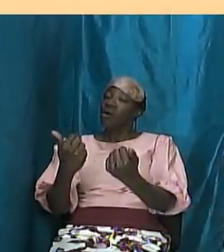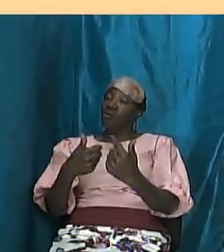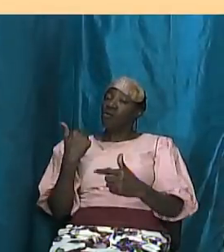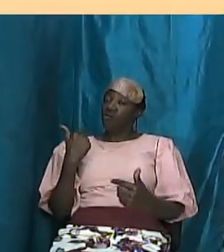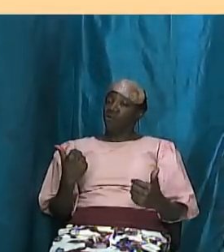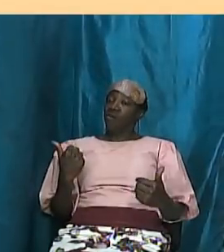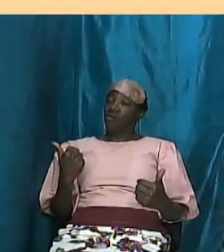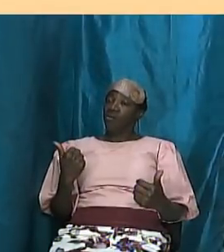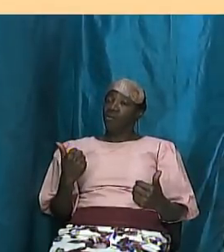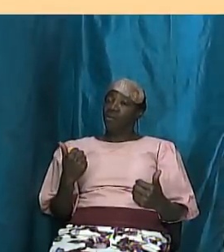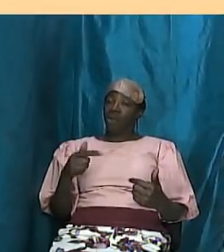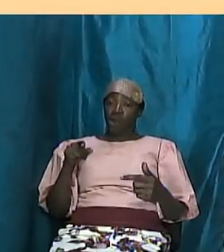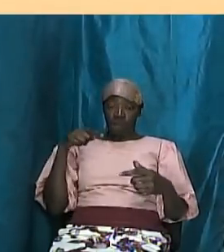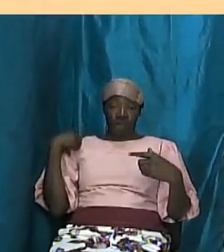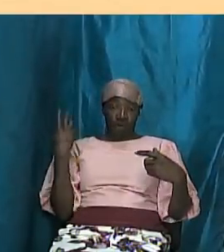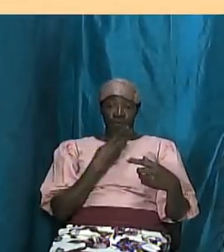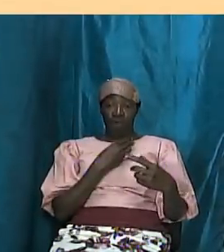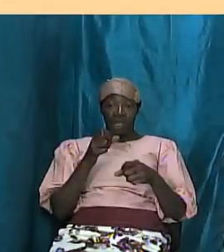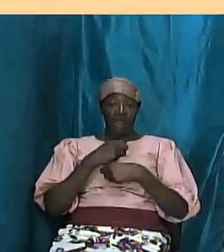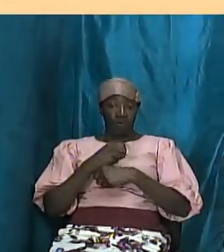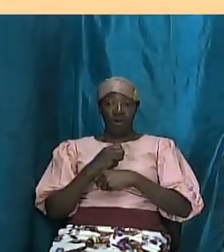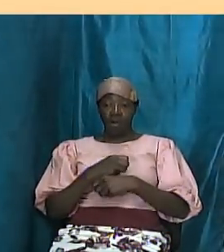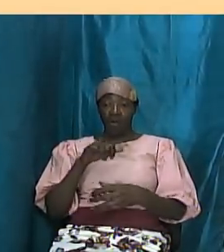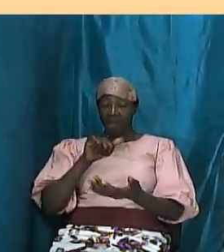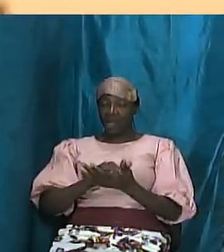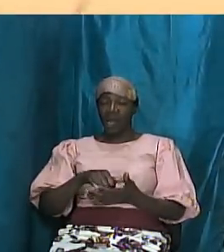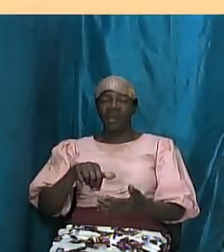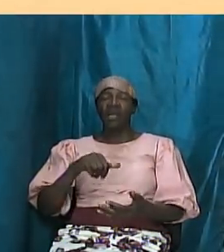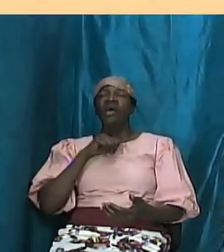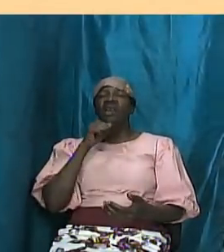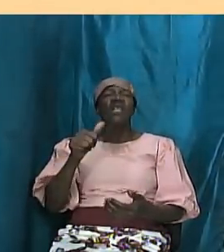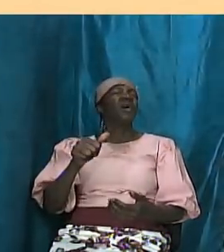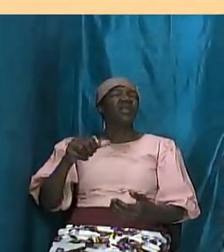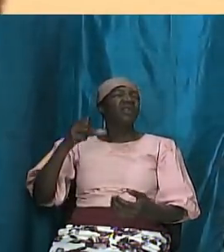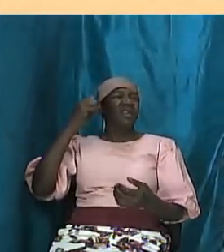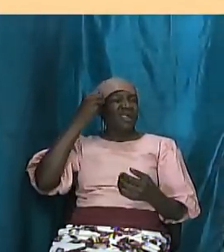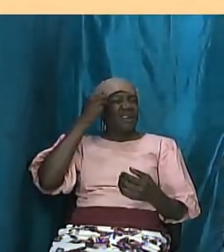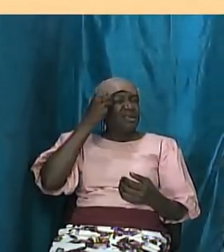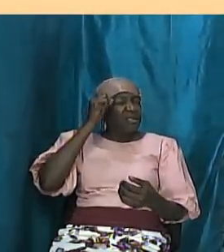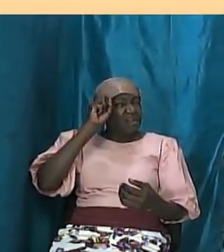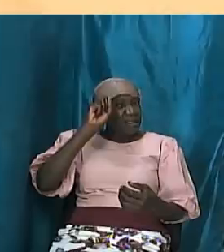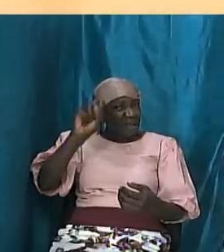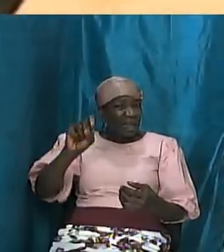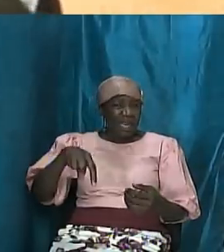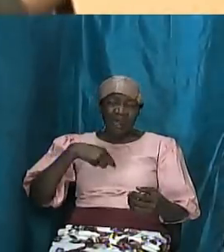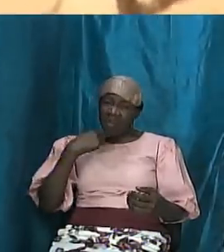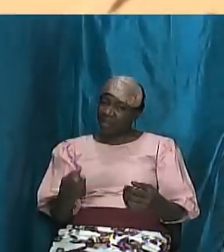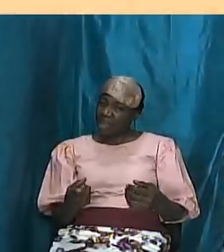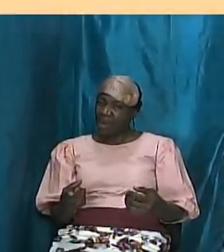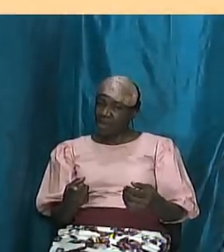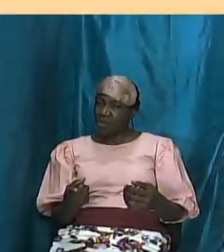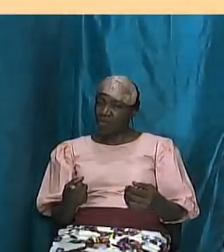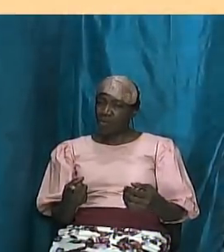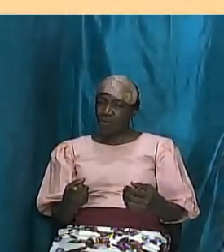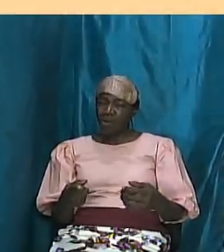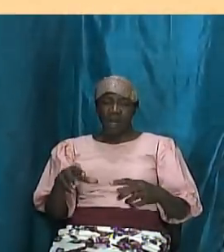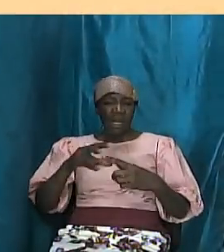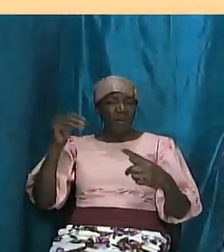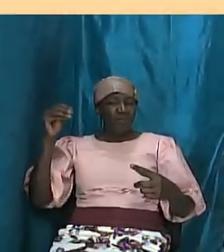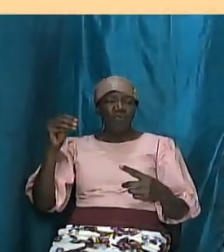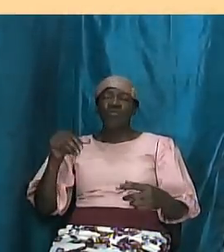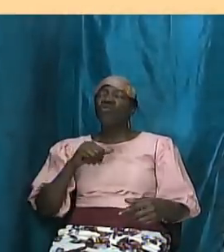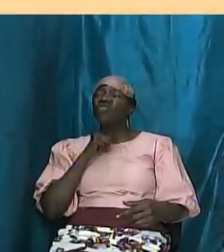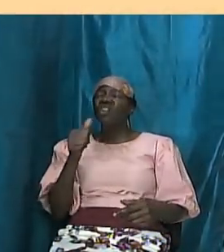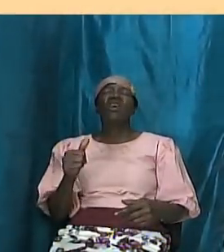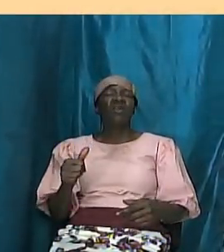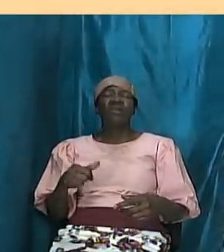that. Not even science can tell us. He chose not to reveal that. In the future, in the by